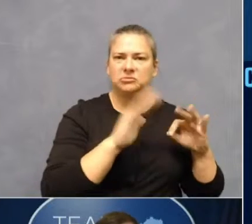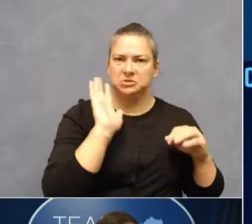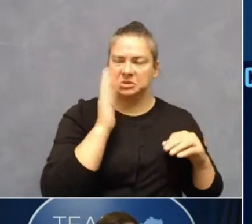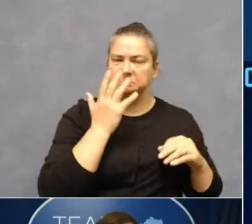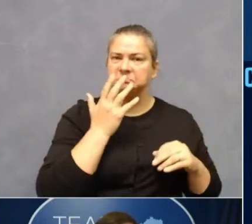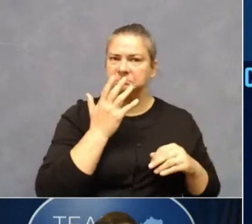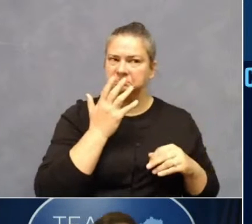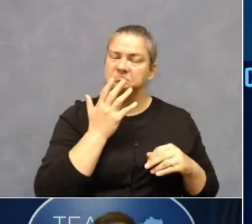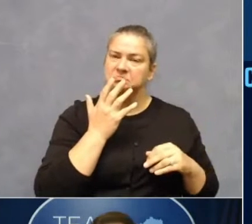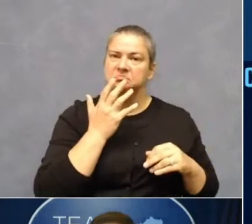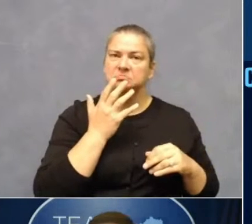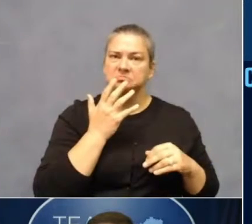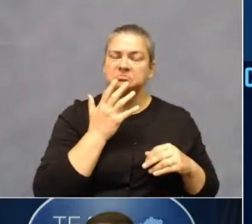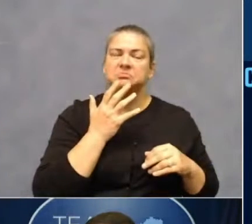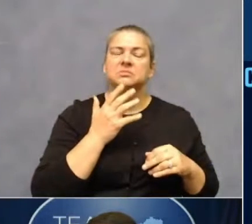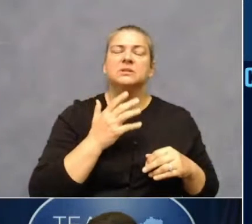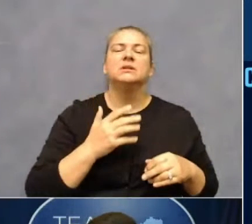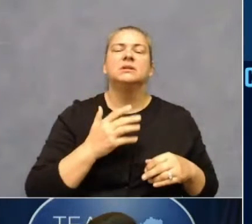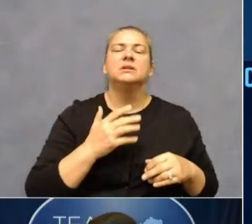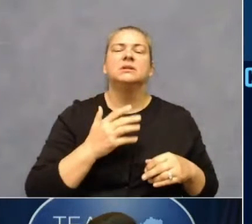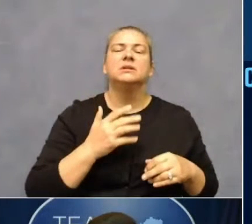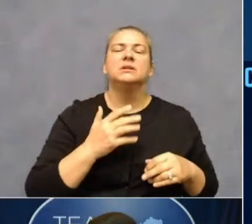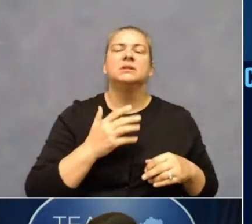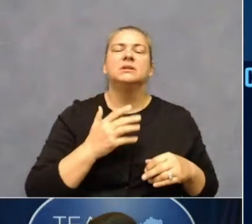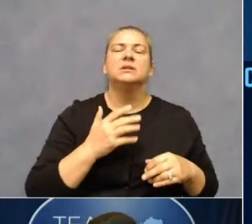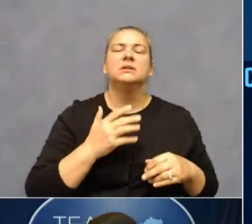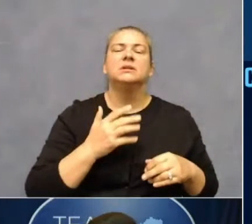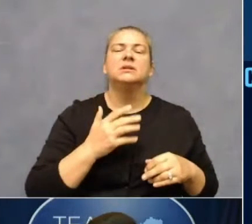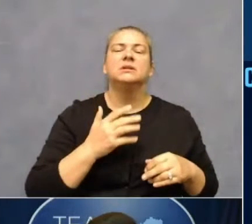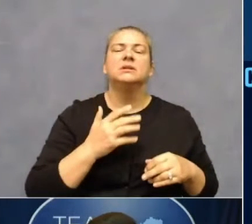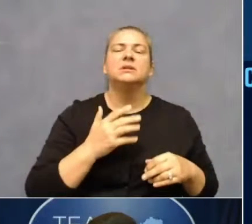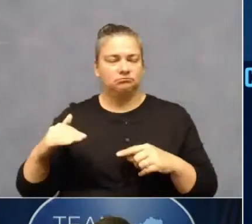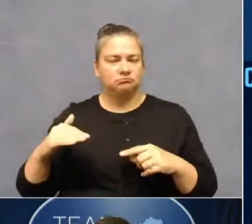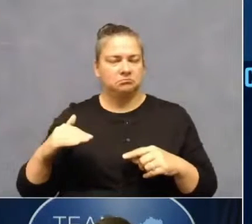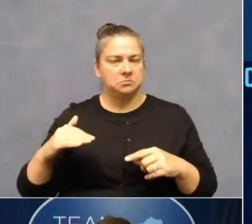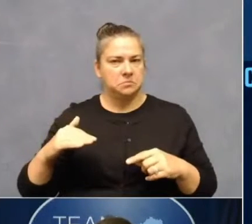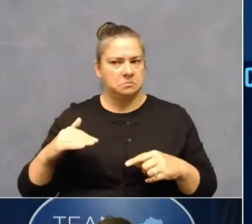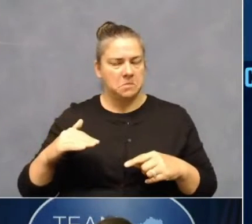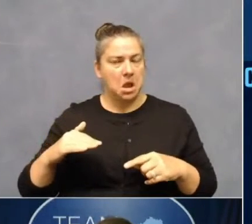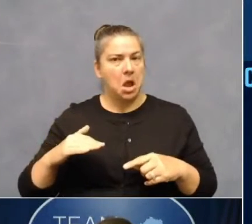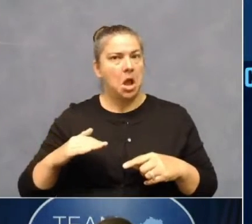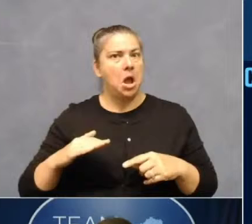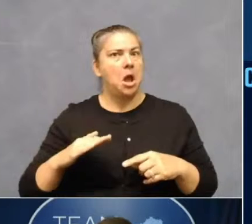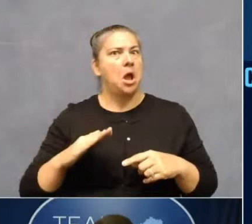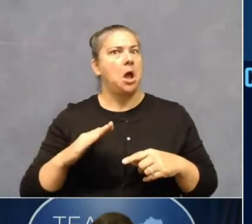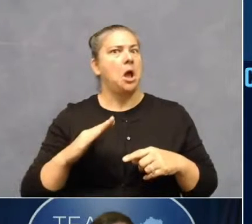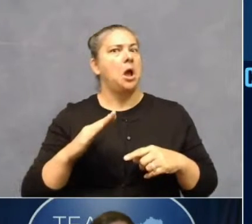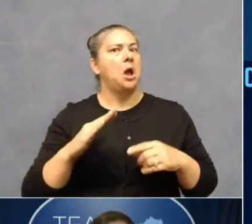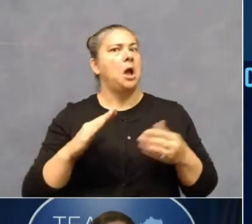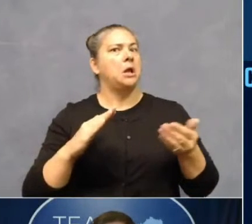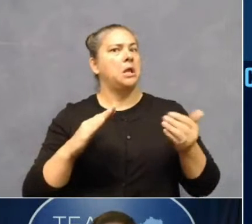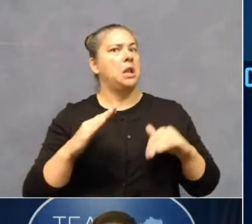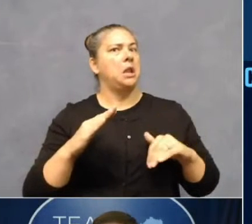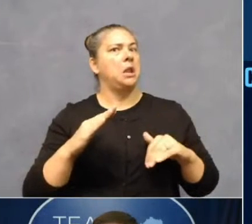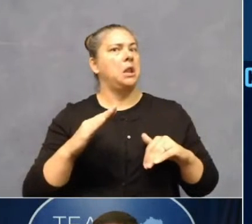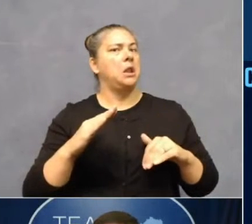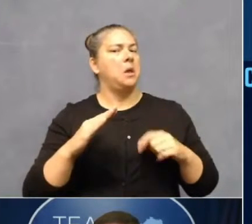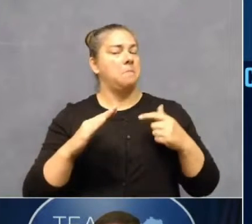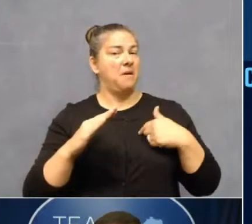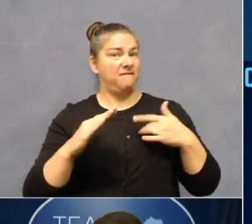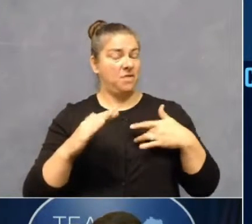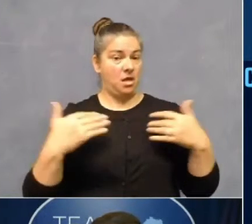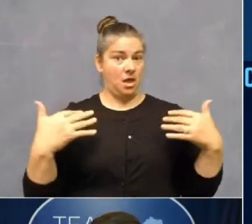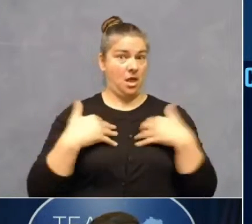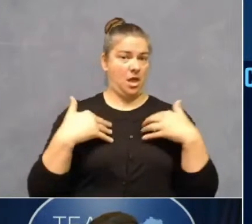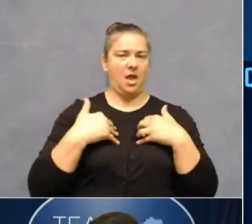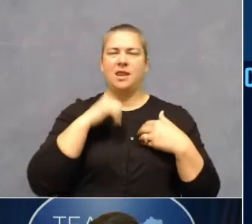that second wave was not quite as scary as the first because, again, we'd learned so much about this virus, we had